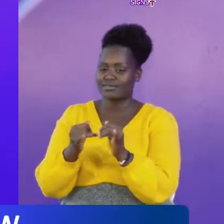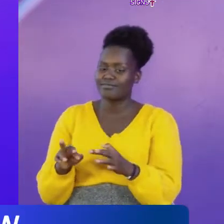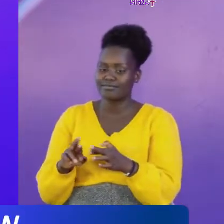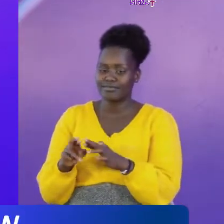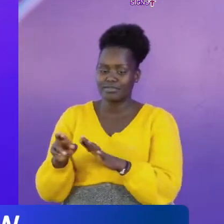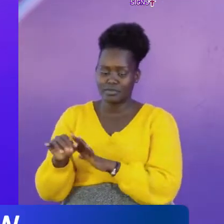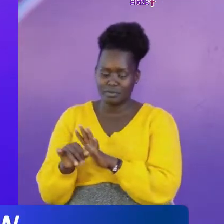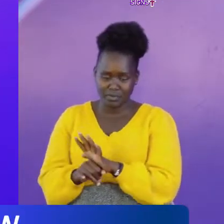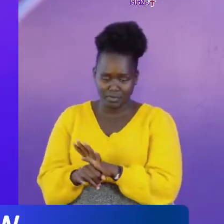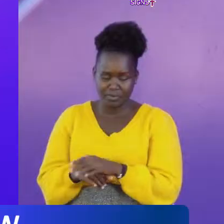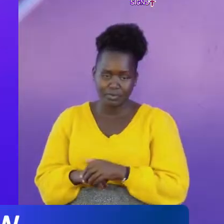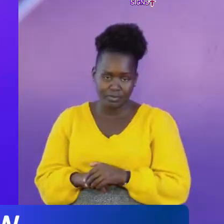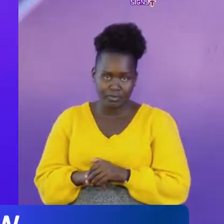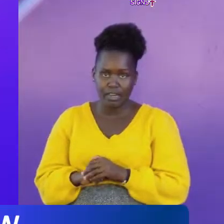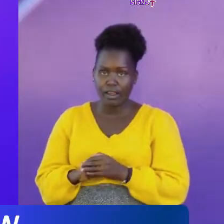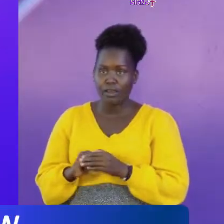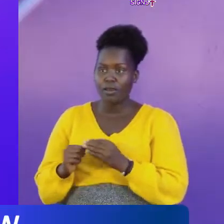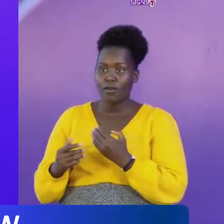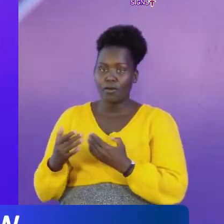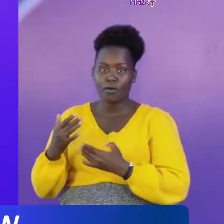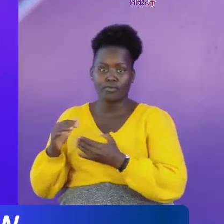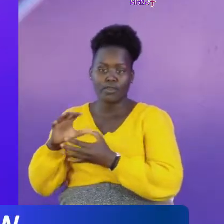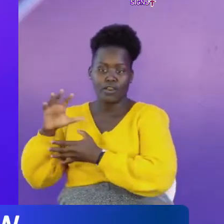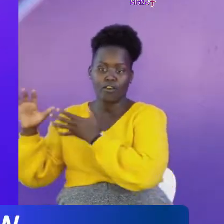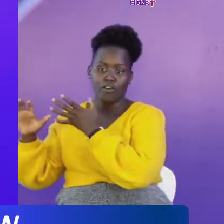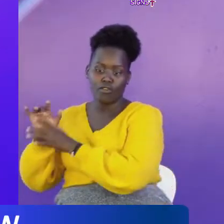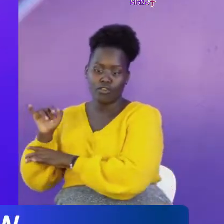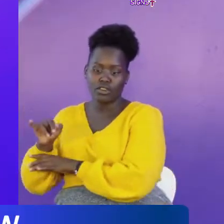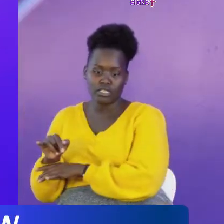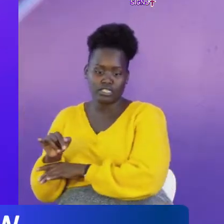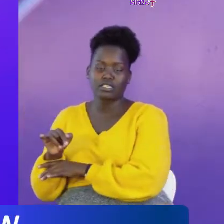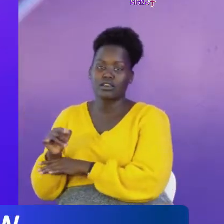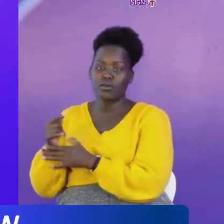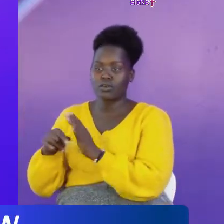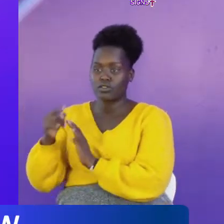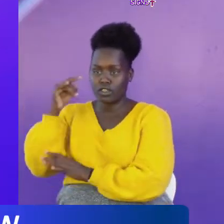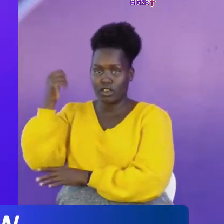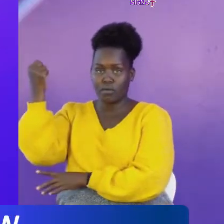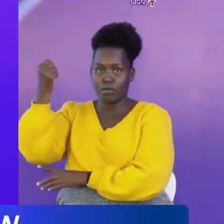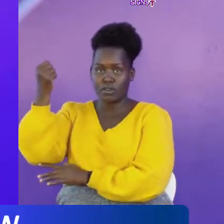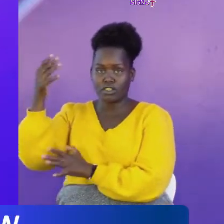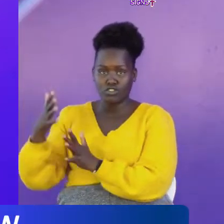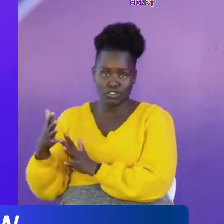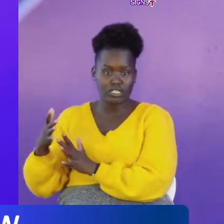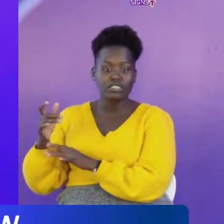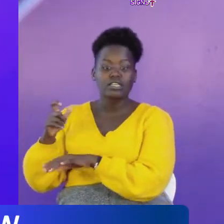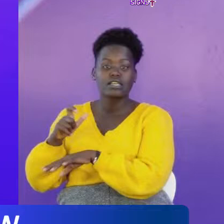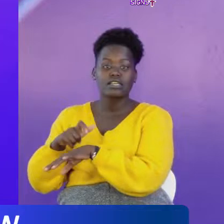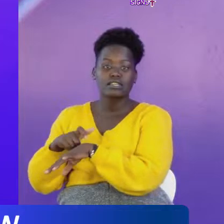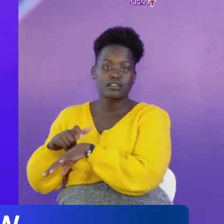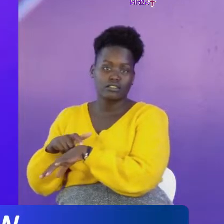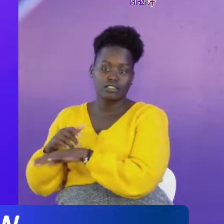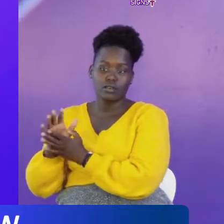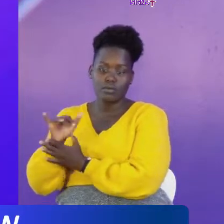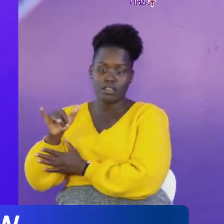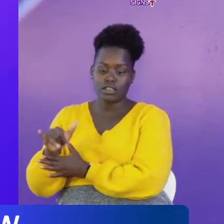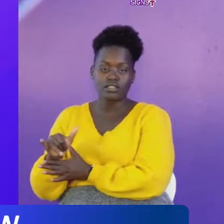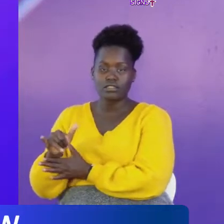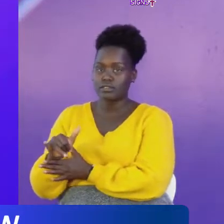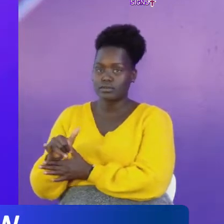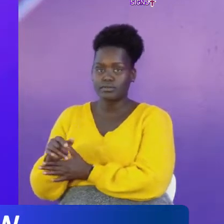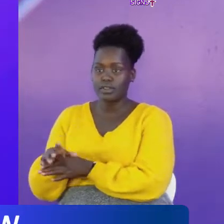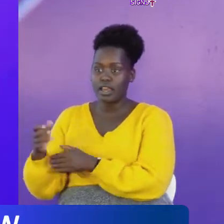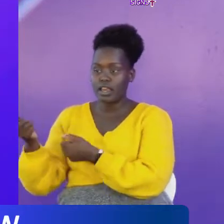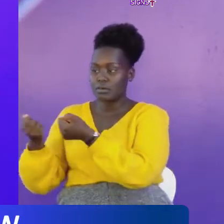So you're in a bubble. Yeah. And this is the gimmick of the politicians. Yeah. You know, when they are on those tracks and